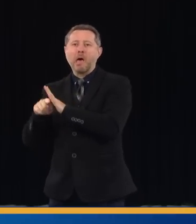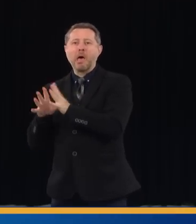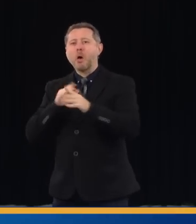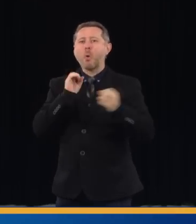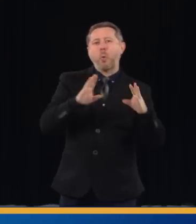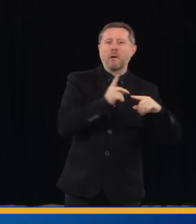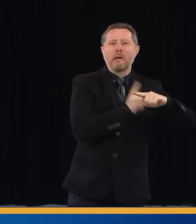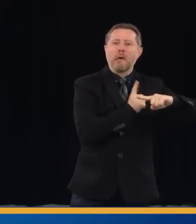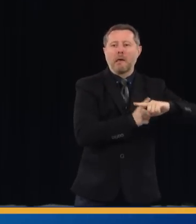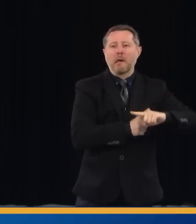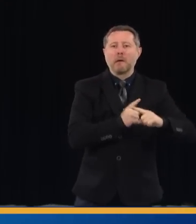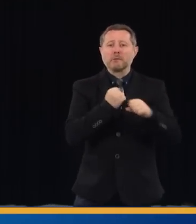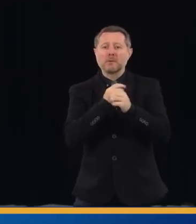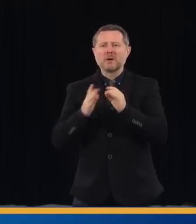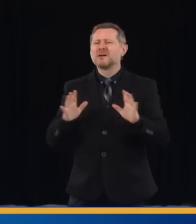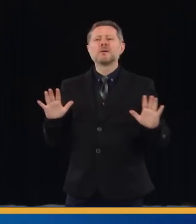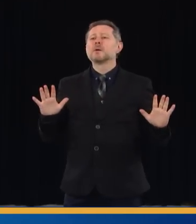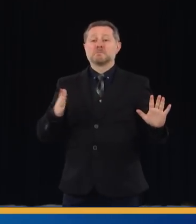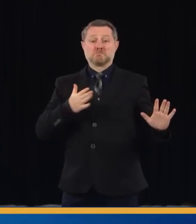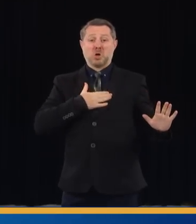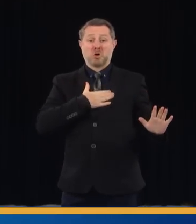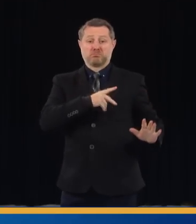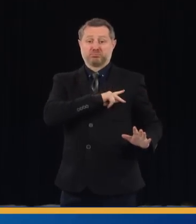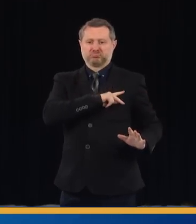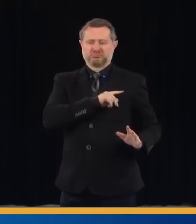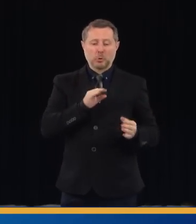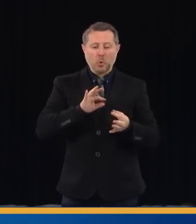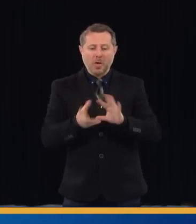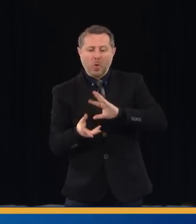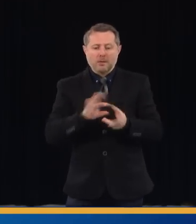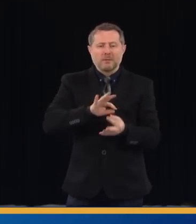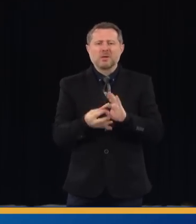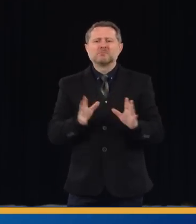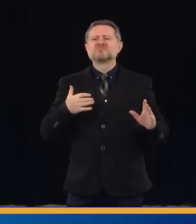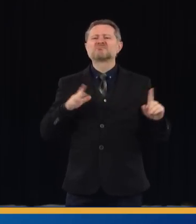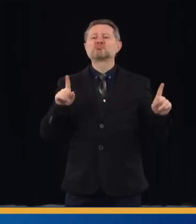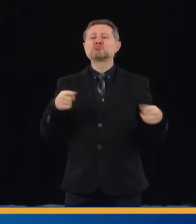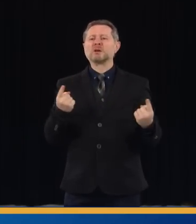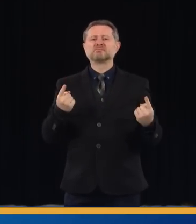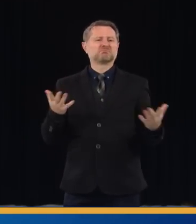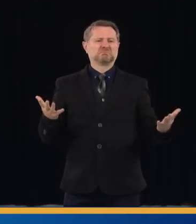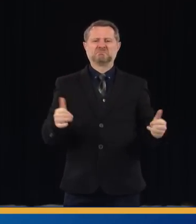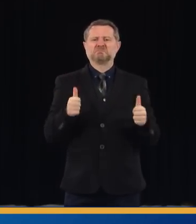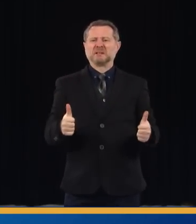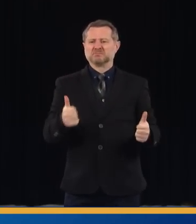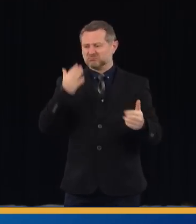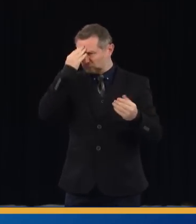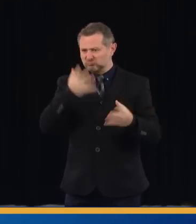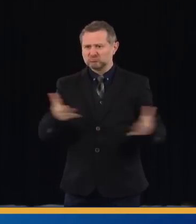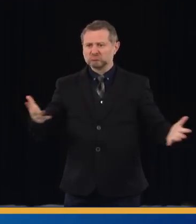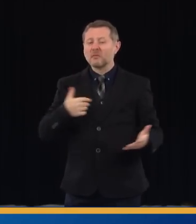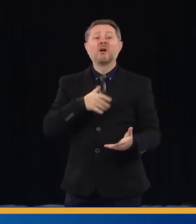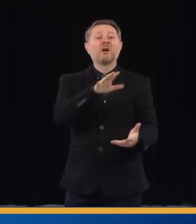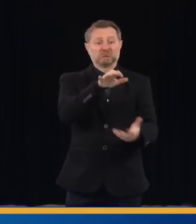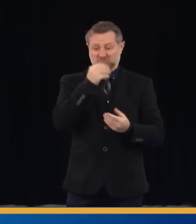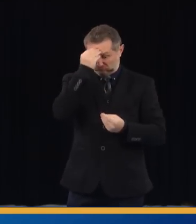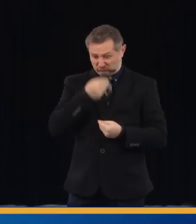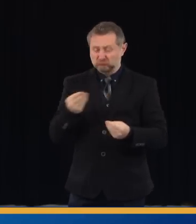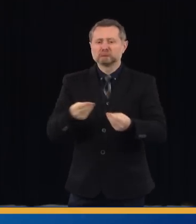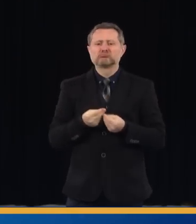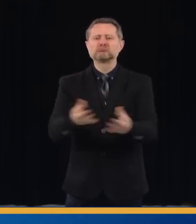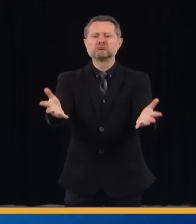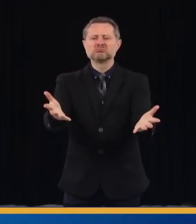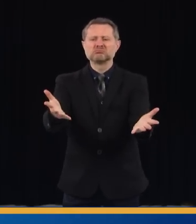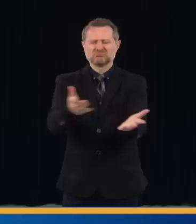not interpreted facts. They are just the best information we have as of this time. And I think